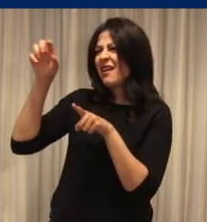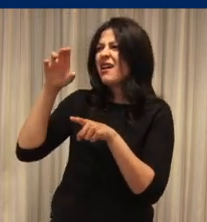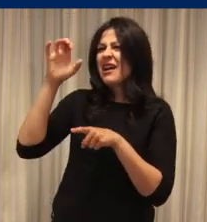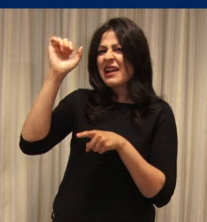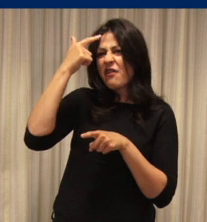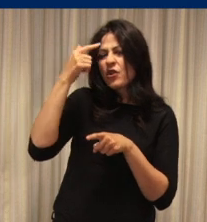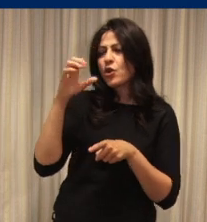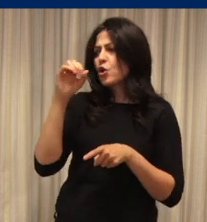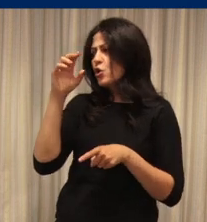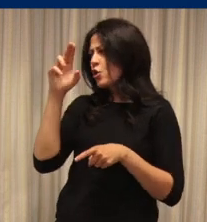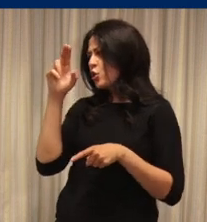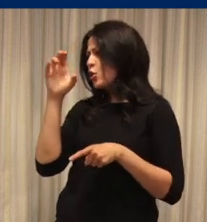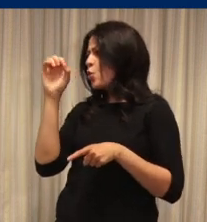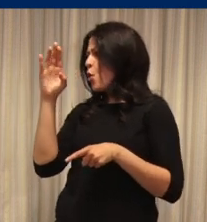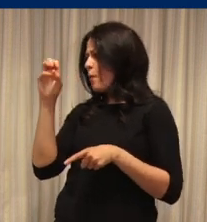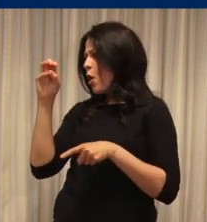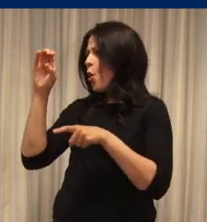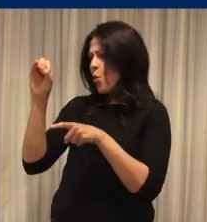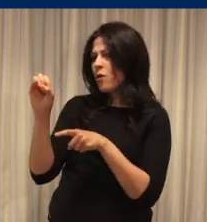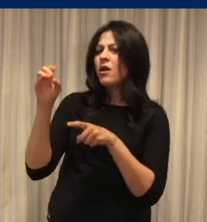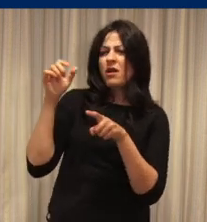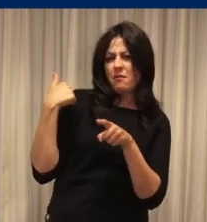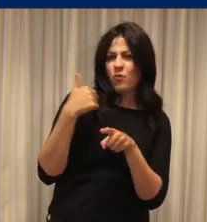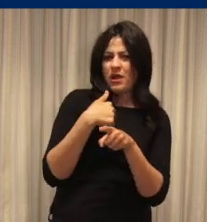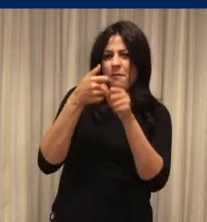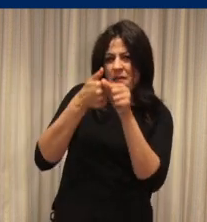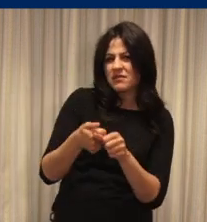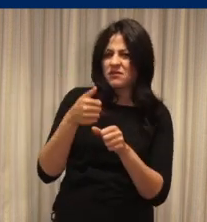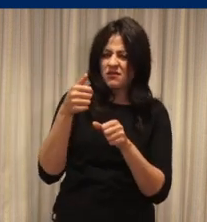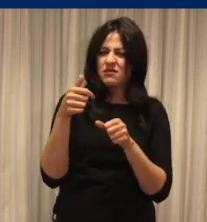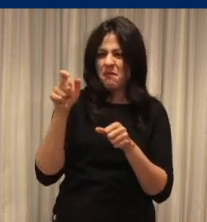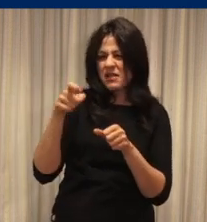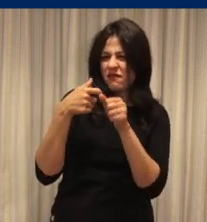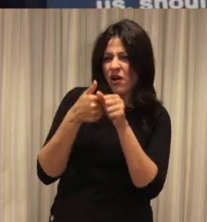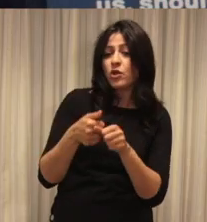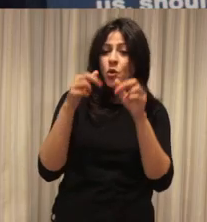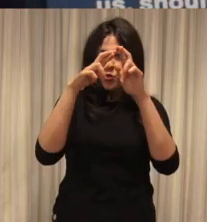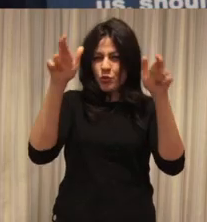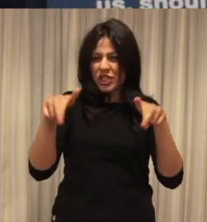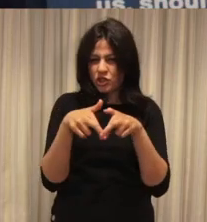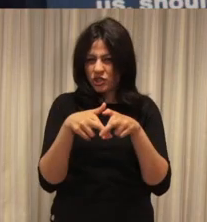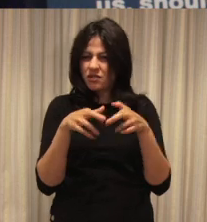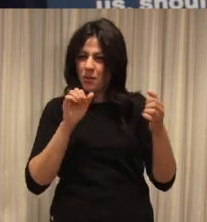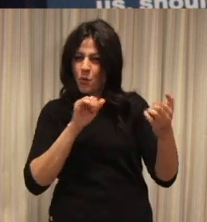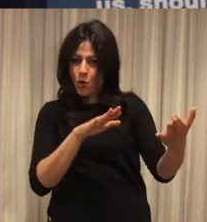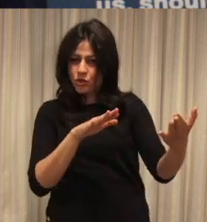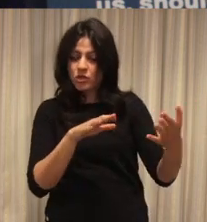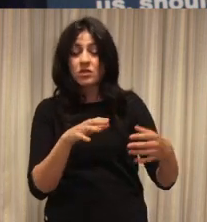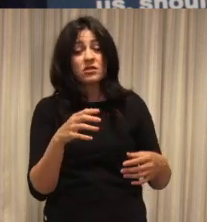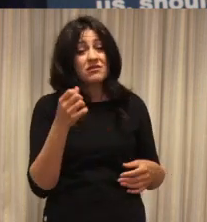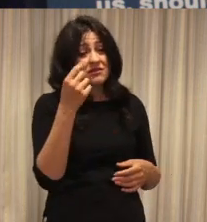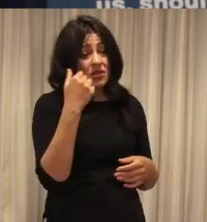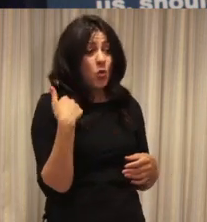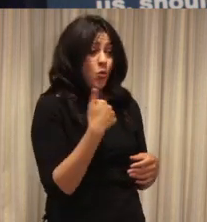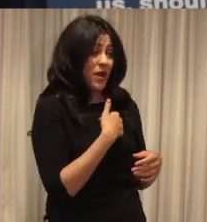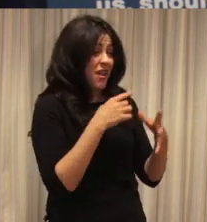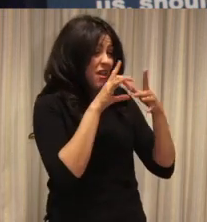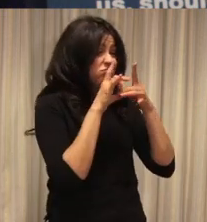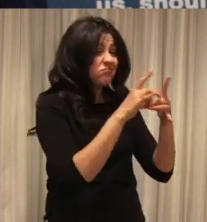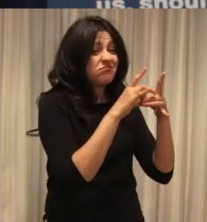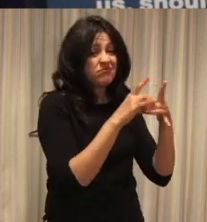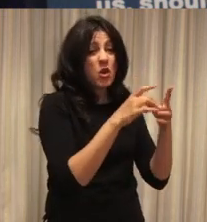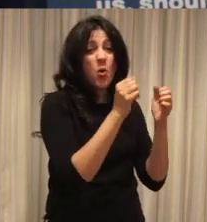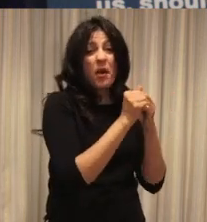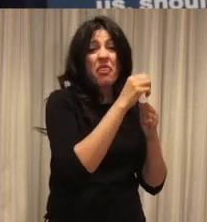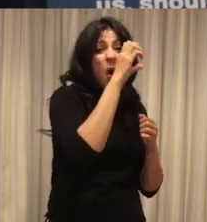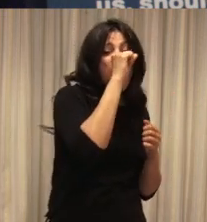approach, that we can't just operate on our own given the interconnectedness between Ulster and Dutchess and Ulster and Orange